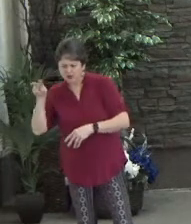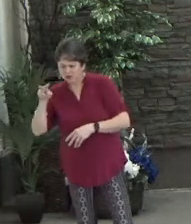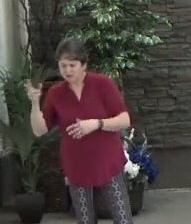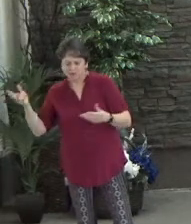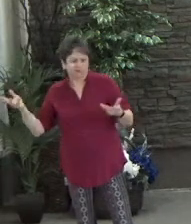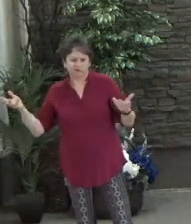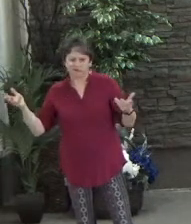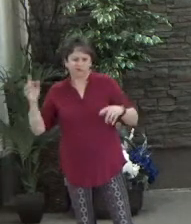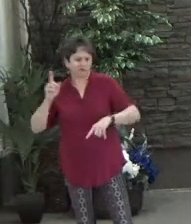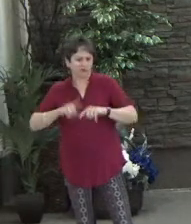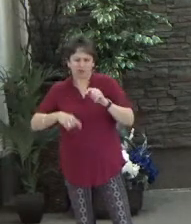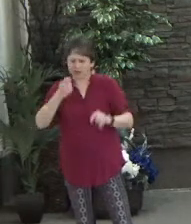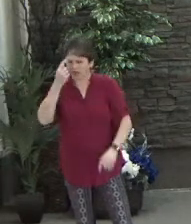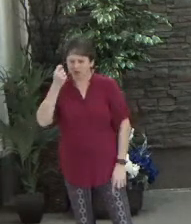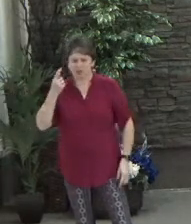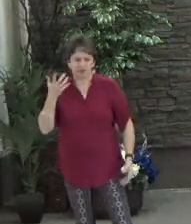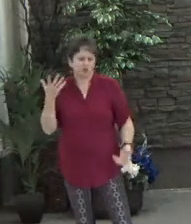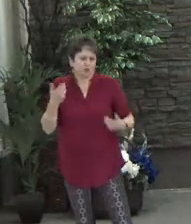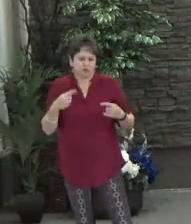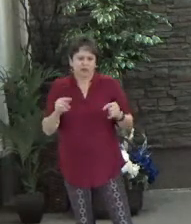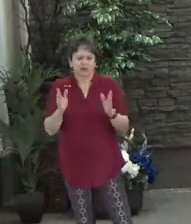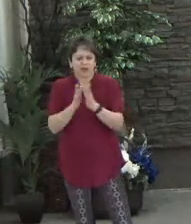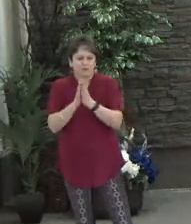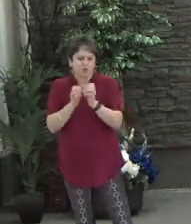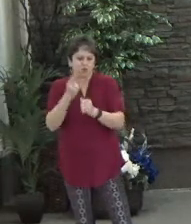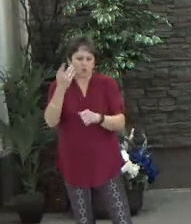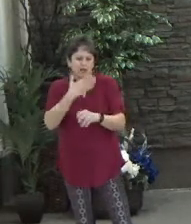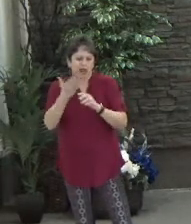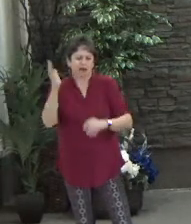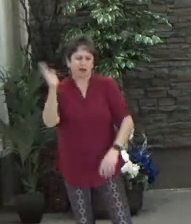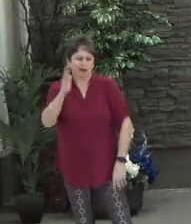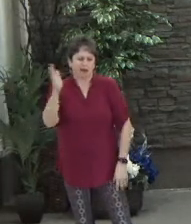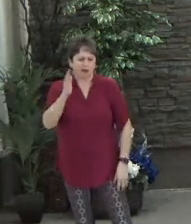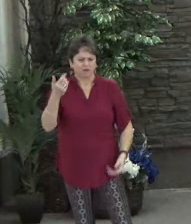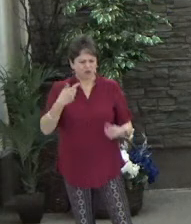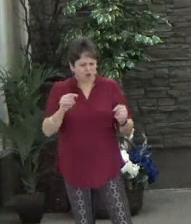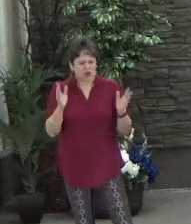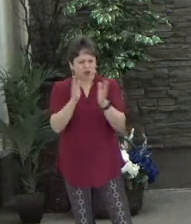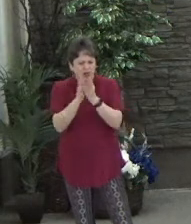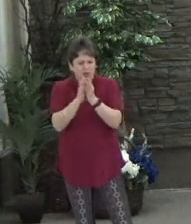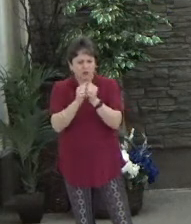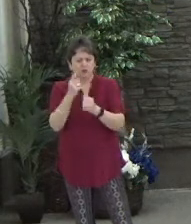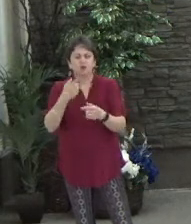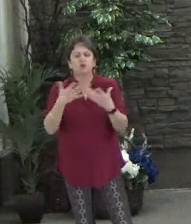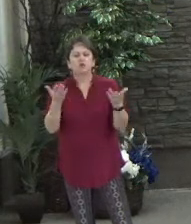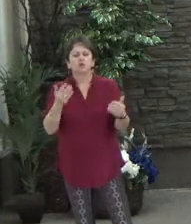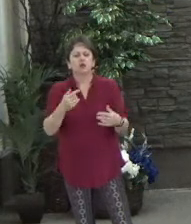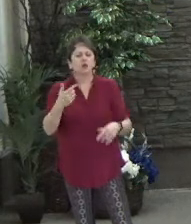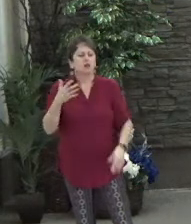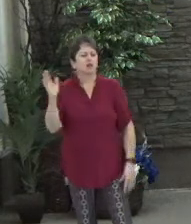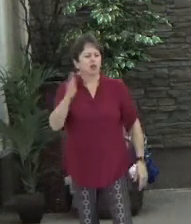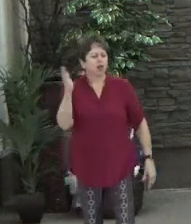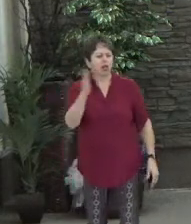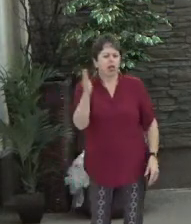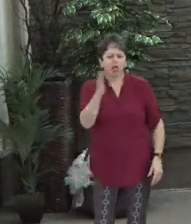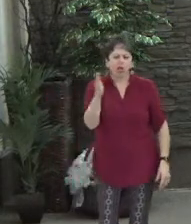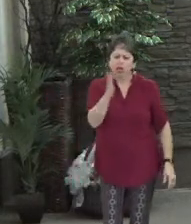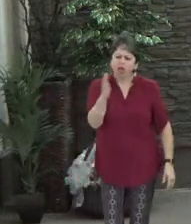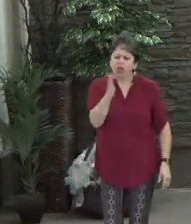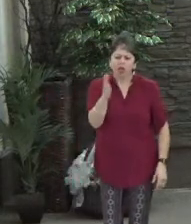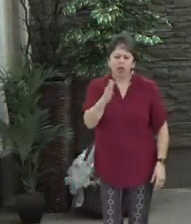well be trying to clap with only one hand. You ever tried that? Go ahead, give it a try. Let's see how it